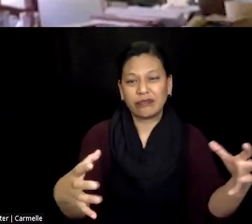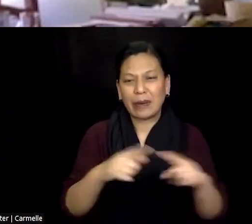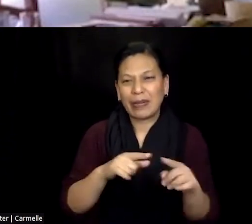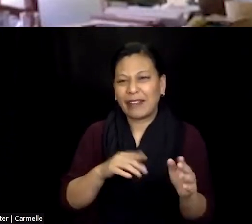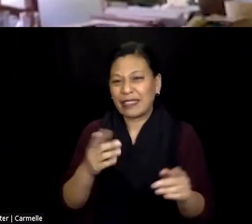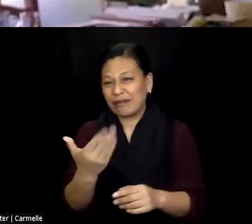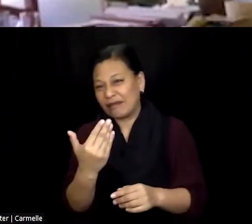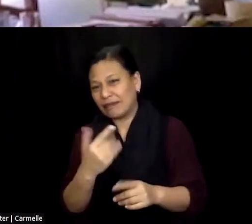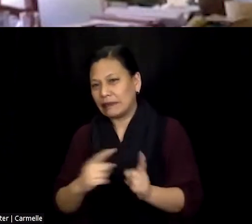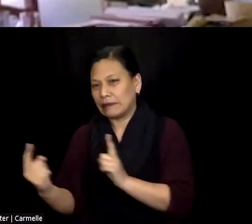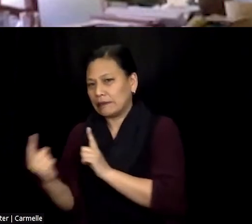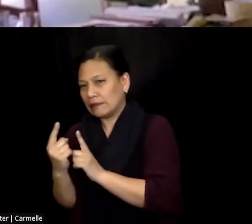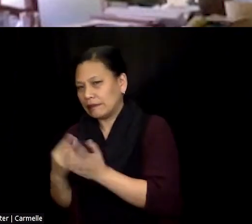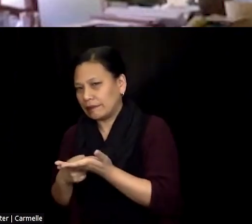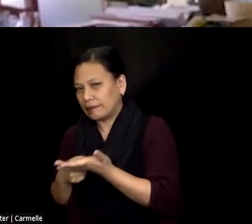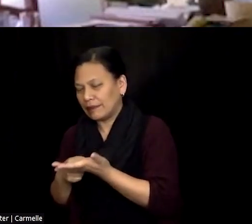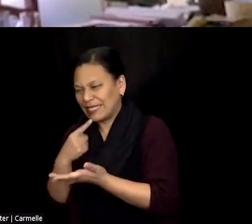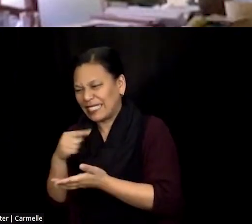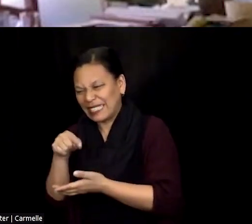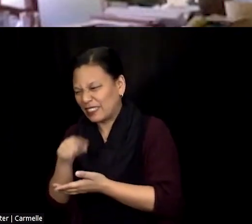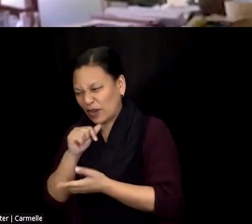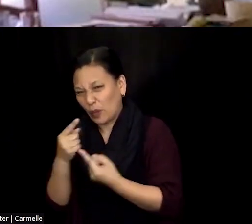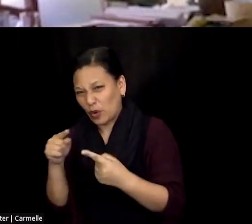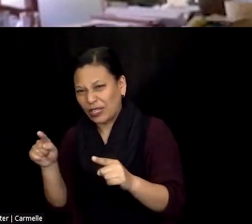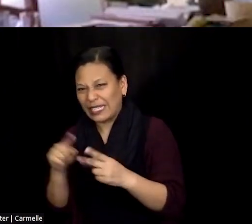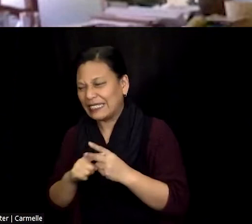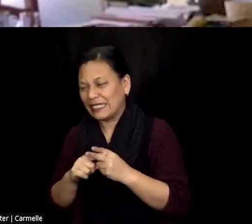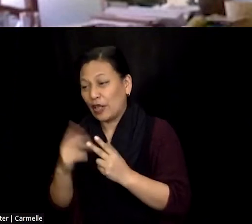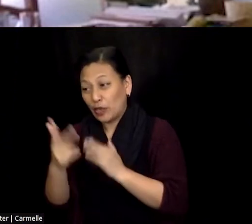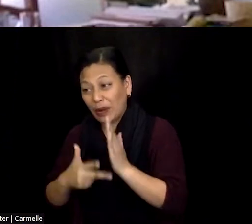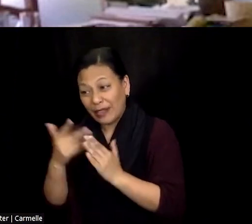this is not working. We need to find a way to make this work. How are we going to do this? We only have